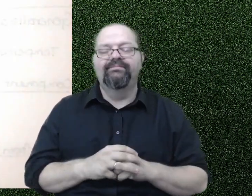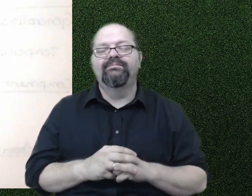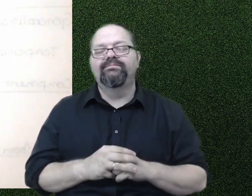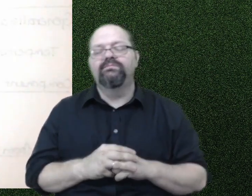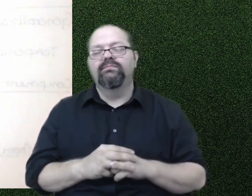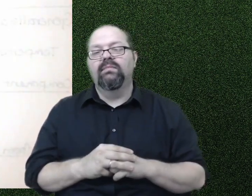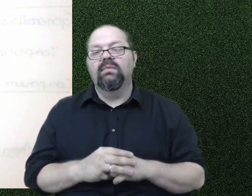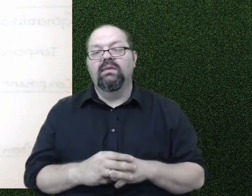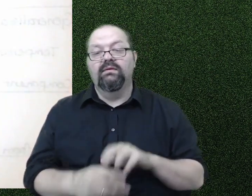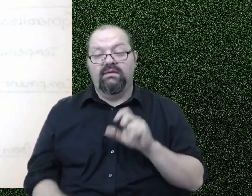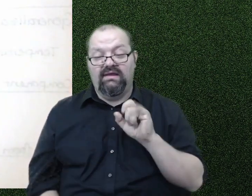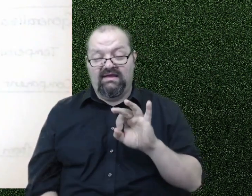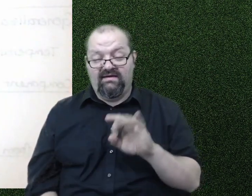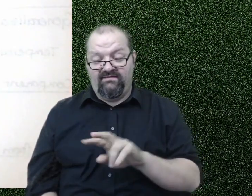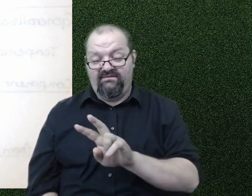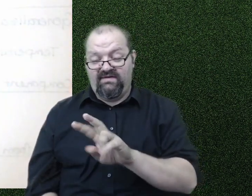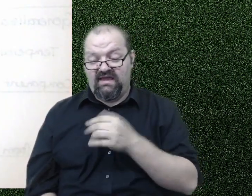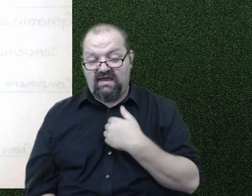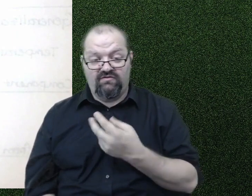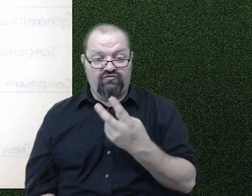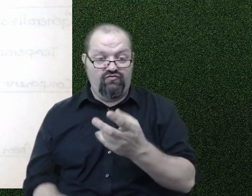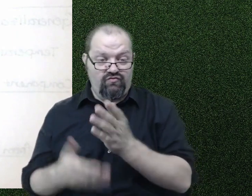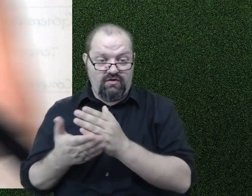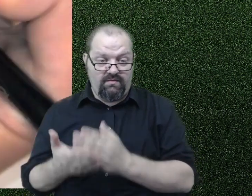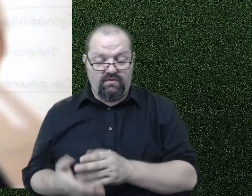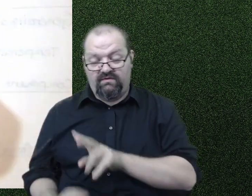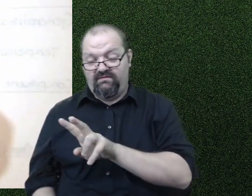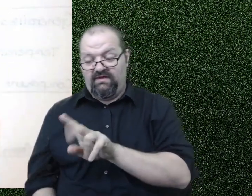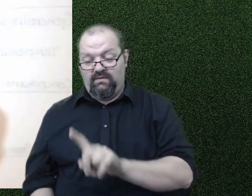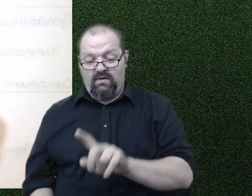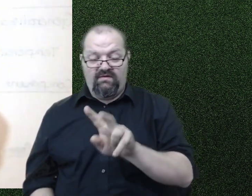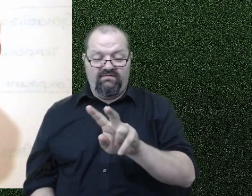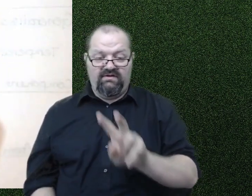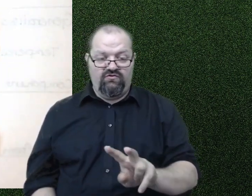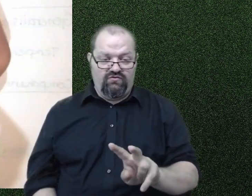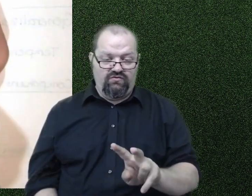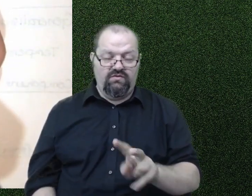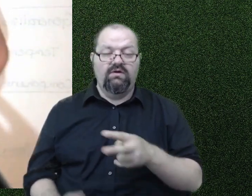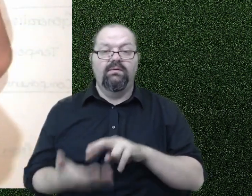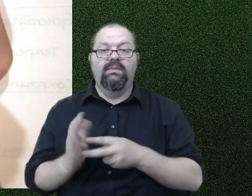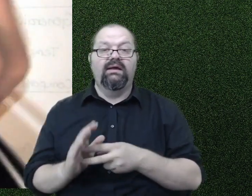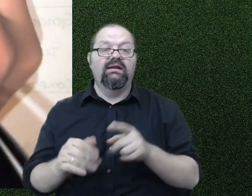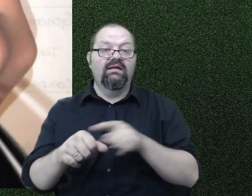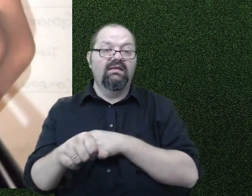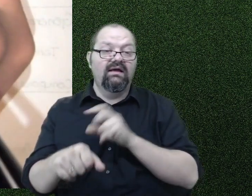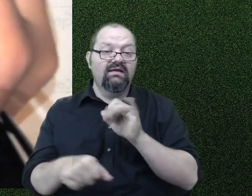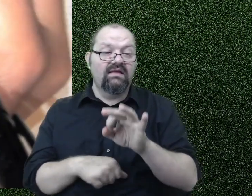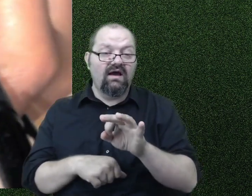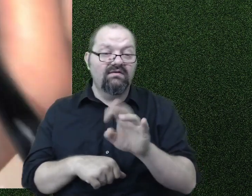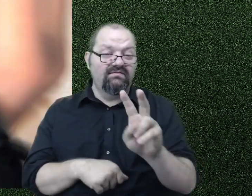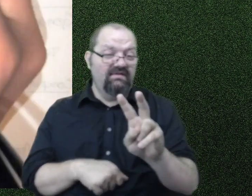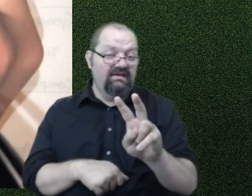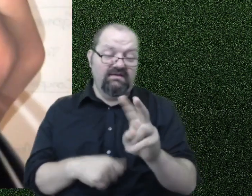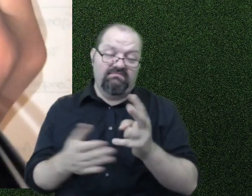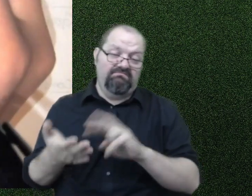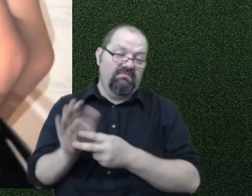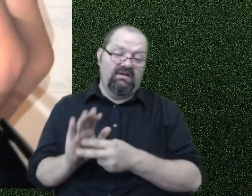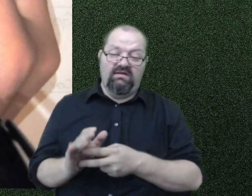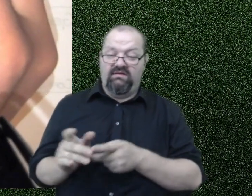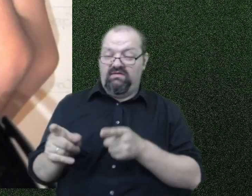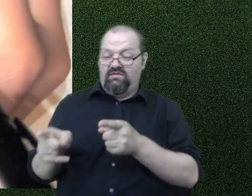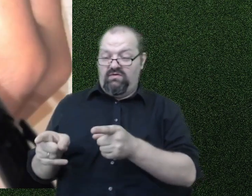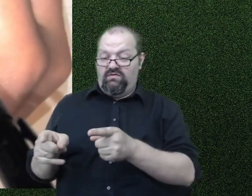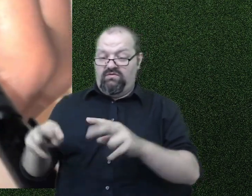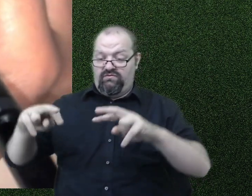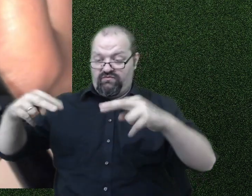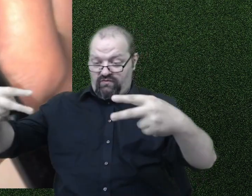If V has 2 components, V1 and V2, the length of V just comes from taking those components, squaring